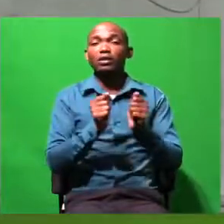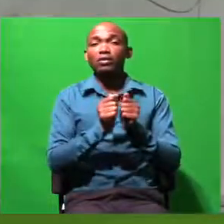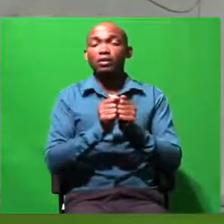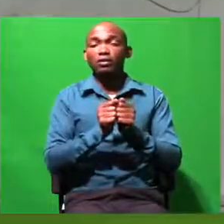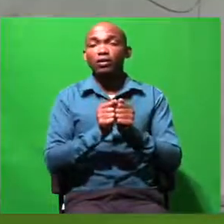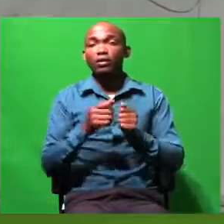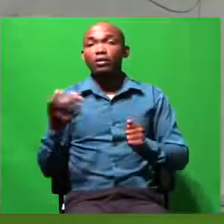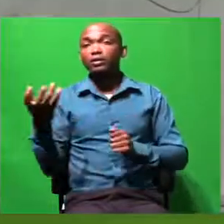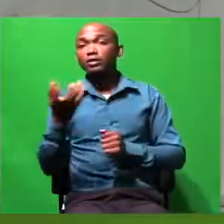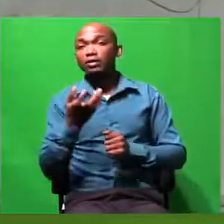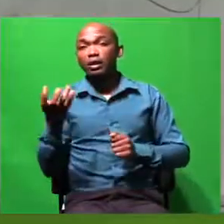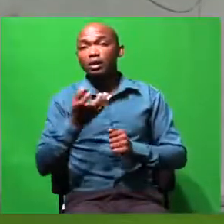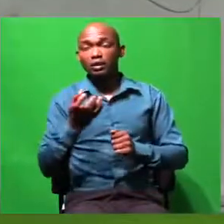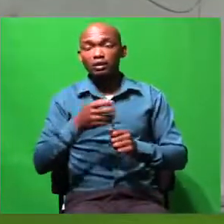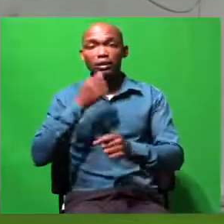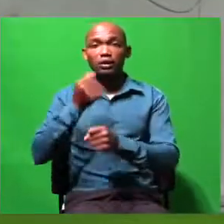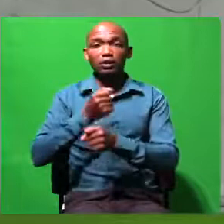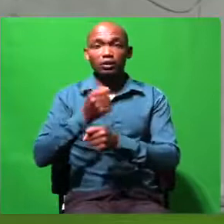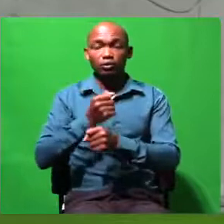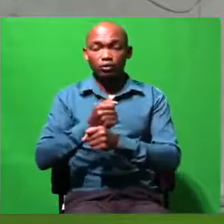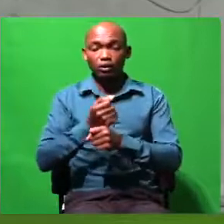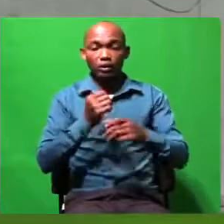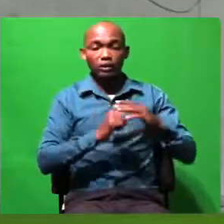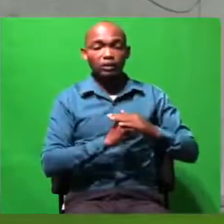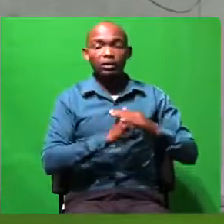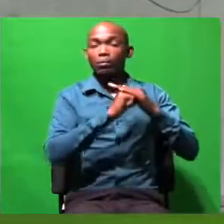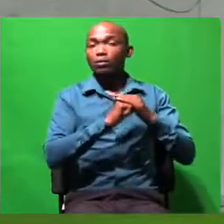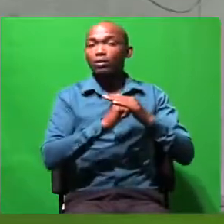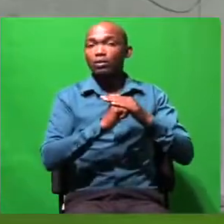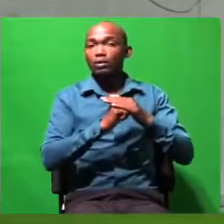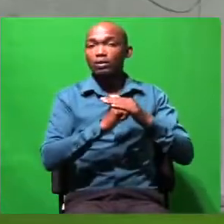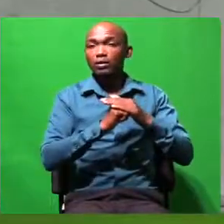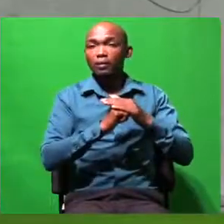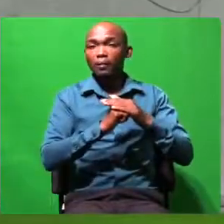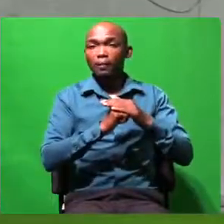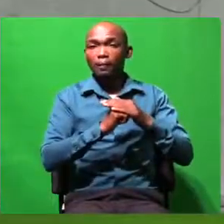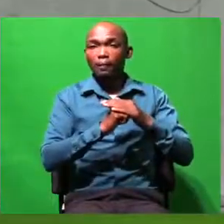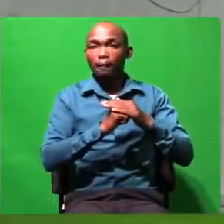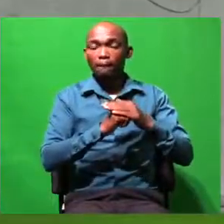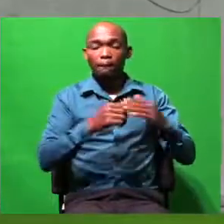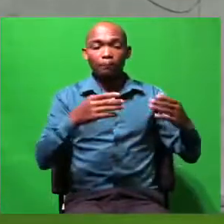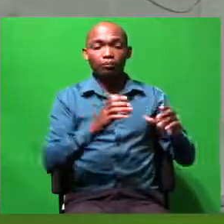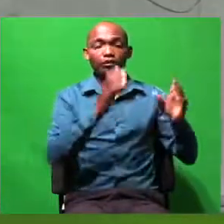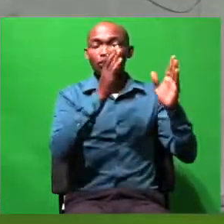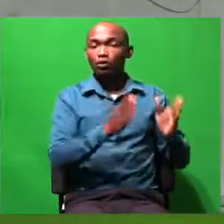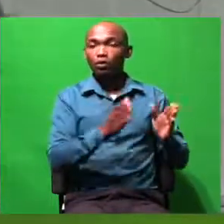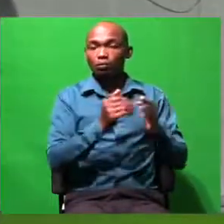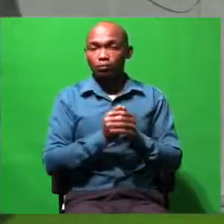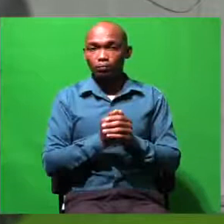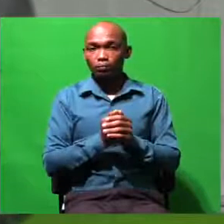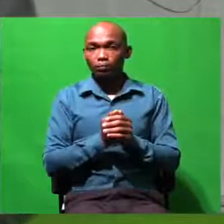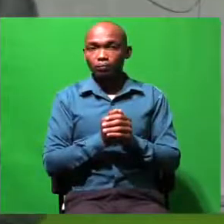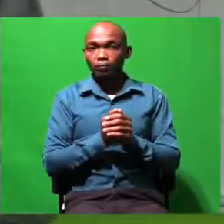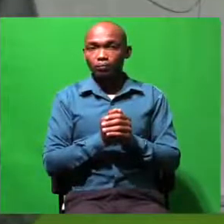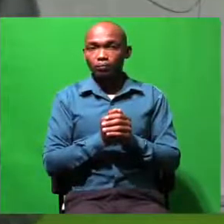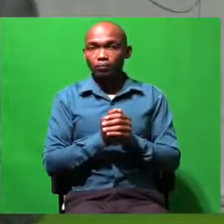are the important things where societies can do so as to work or to support the special group, those very important groups.